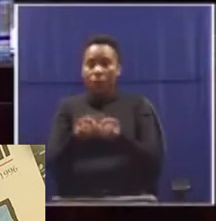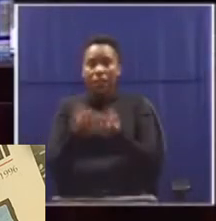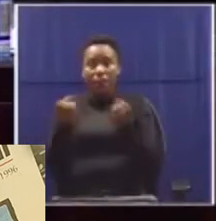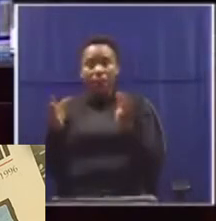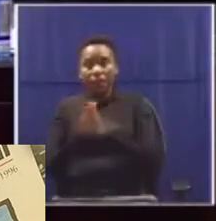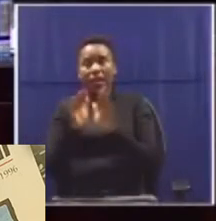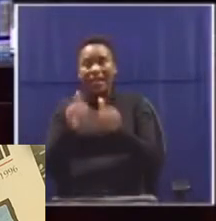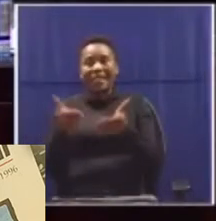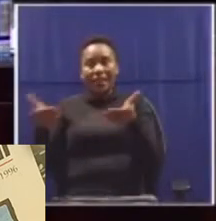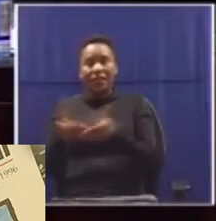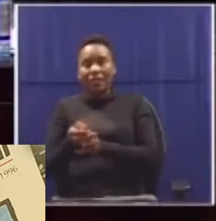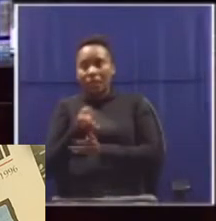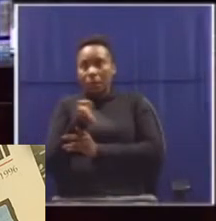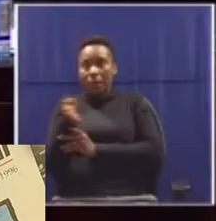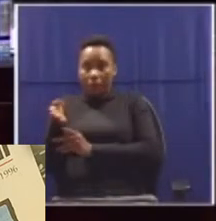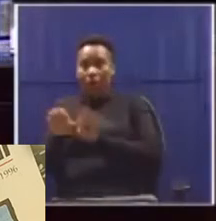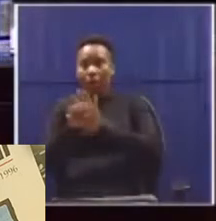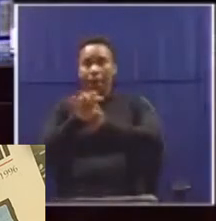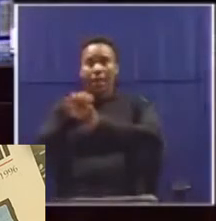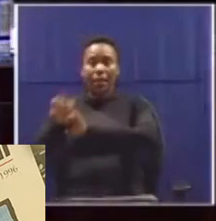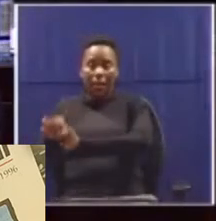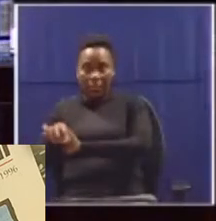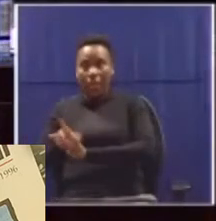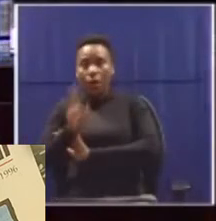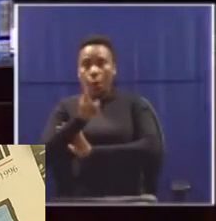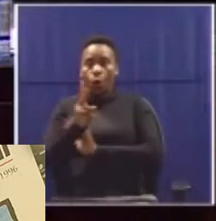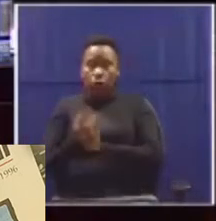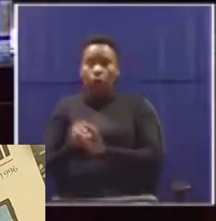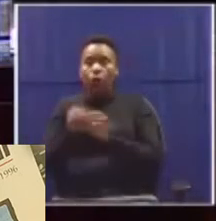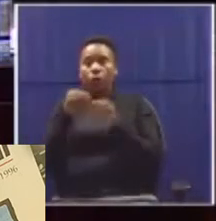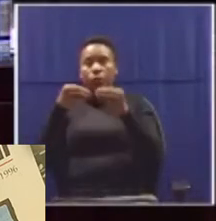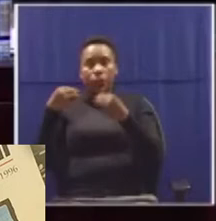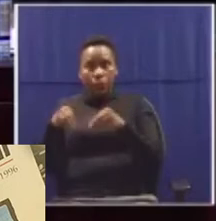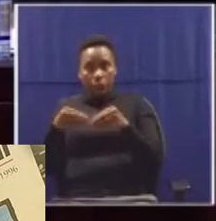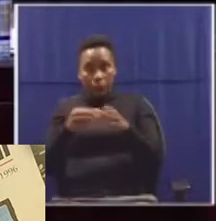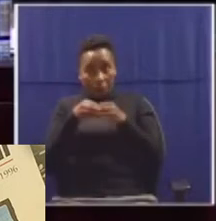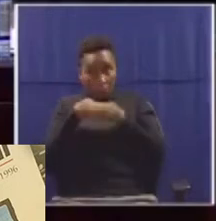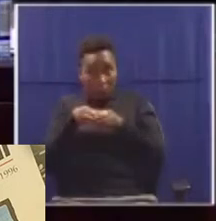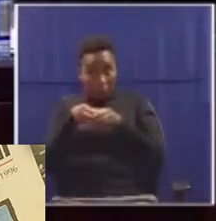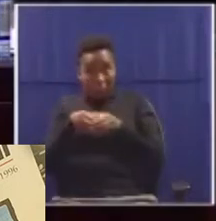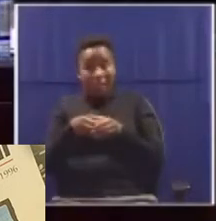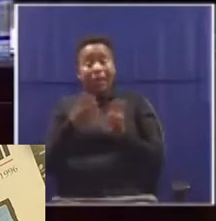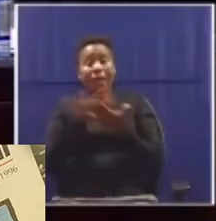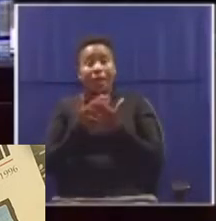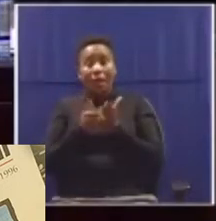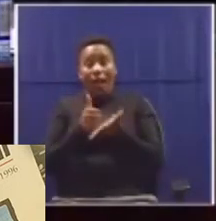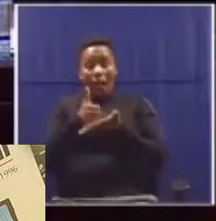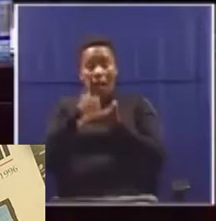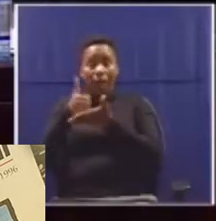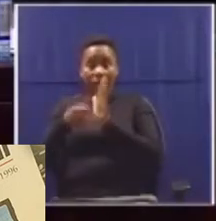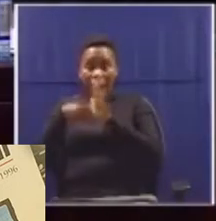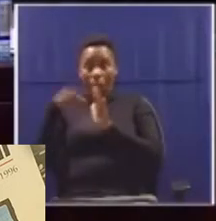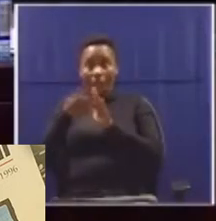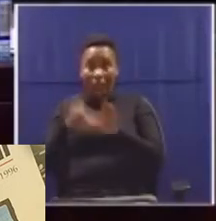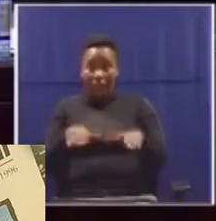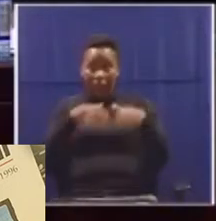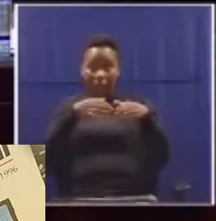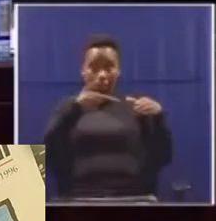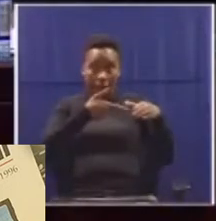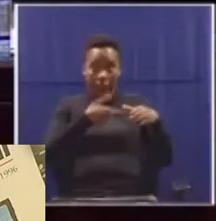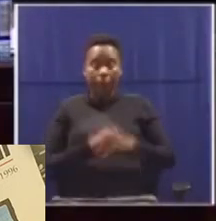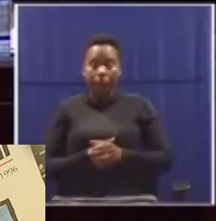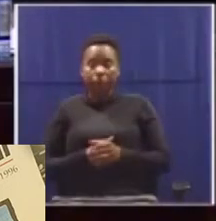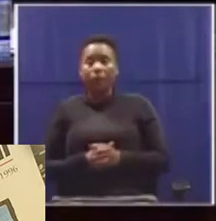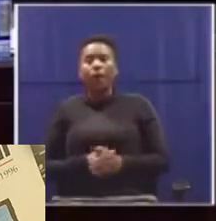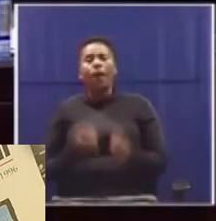asset to Market and even they're saying the small business can assist the development of the sector